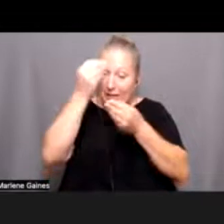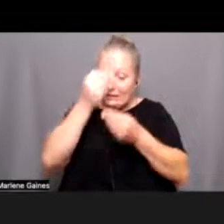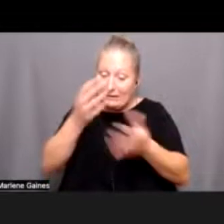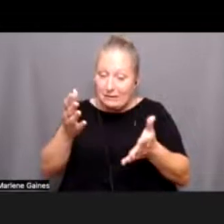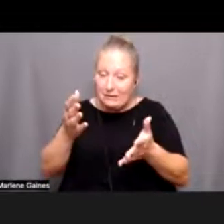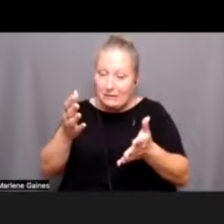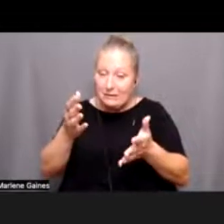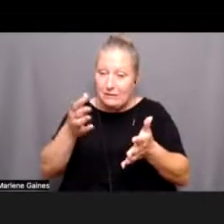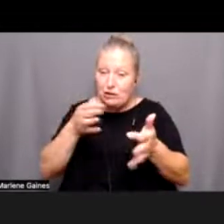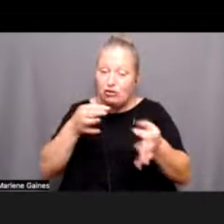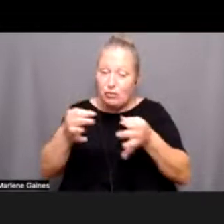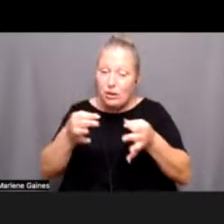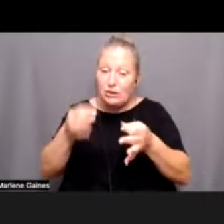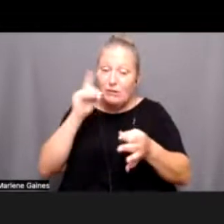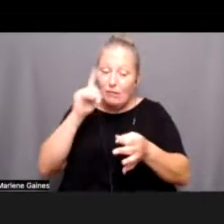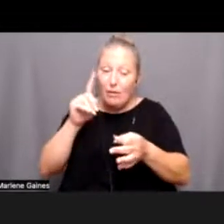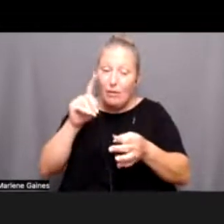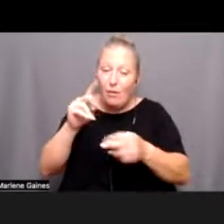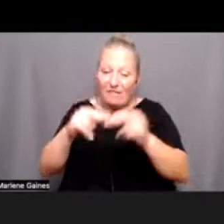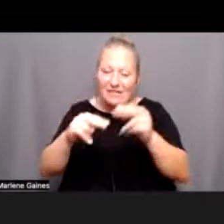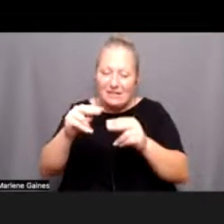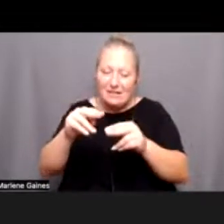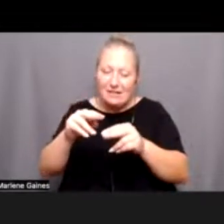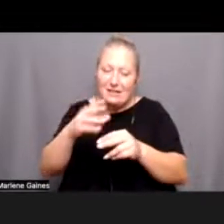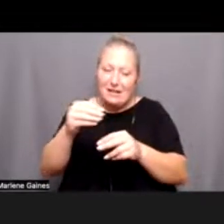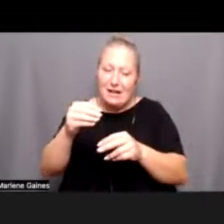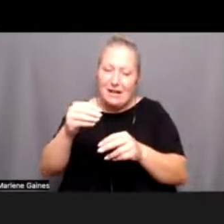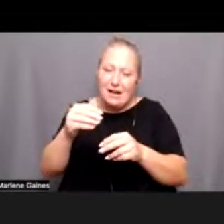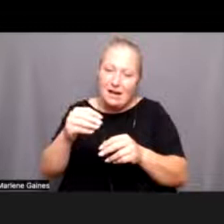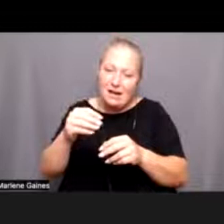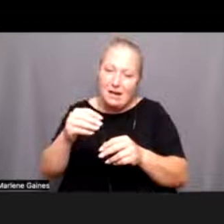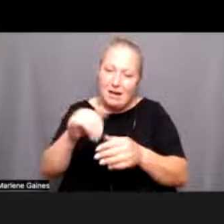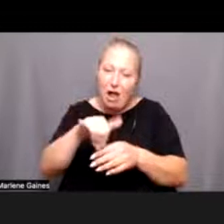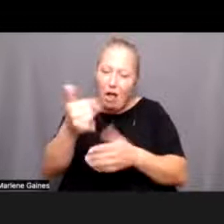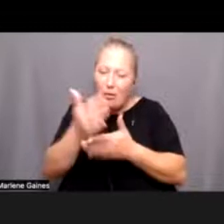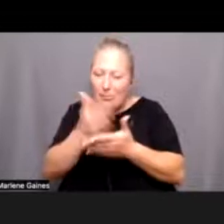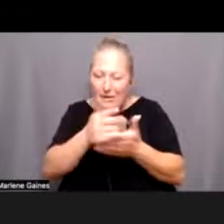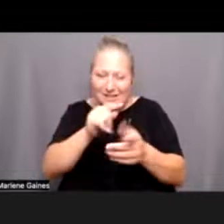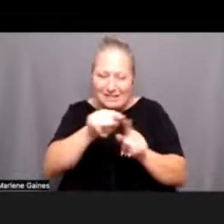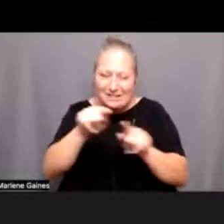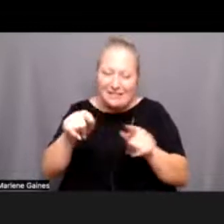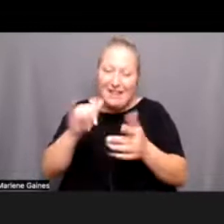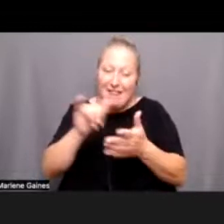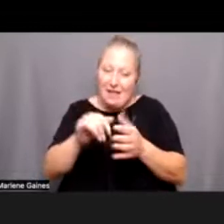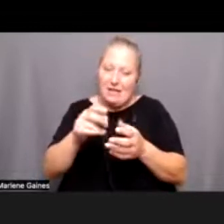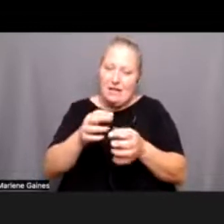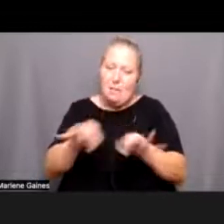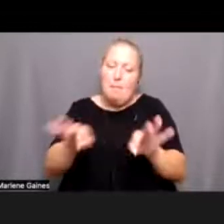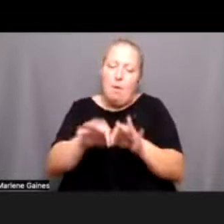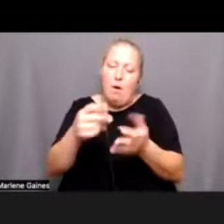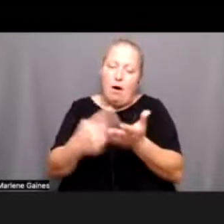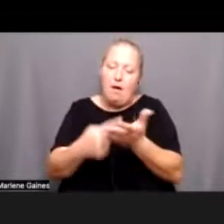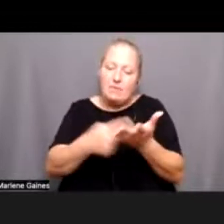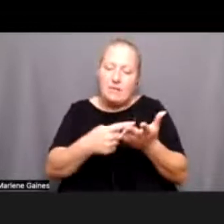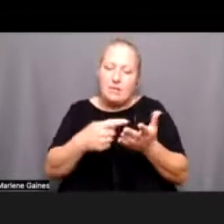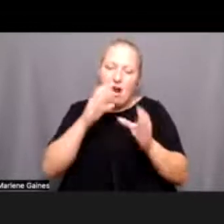of facilities in some regards, and kind of some of these other pieces, and just feeling like that's an important conversation. And I know that